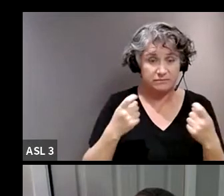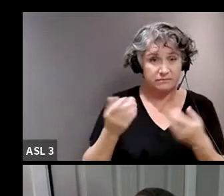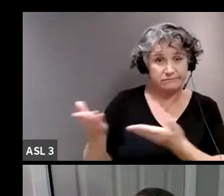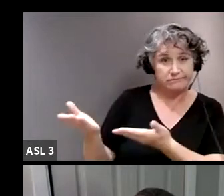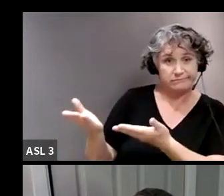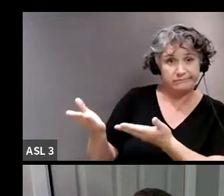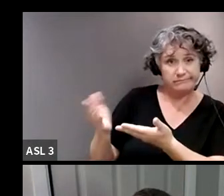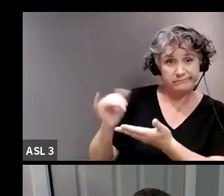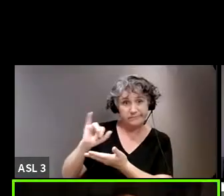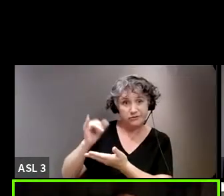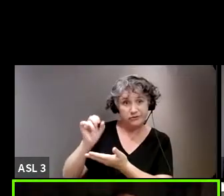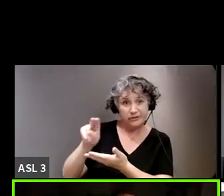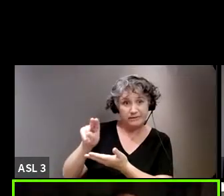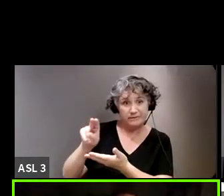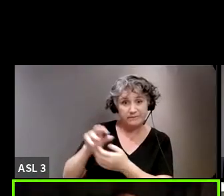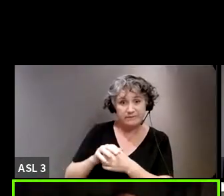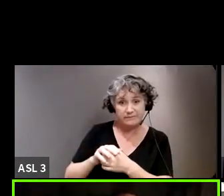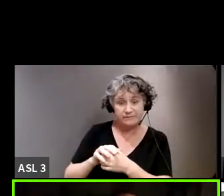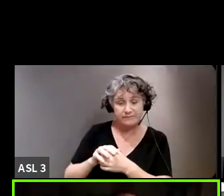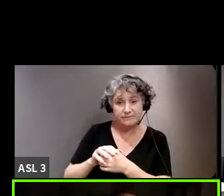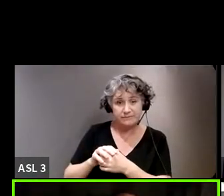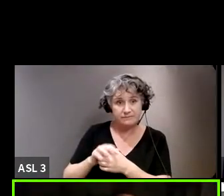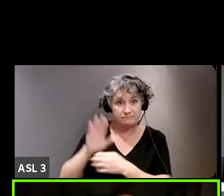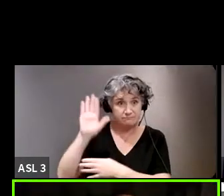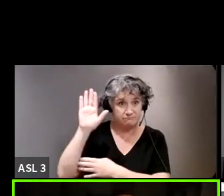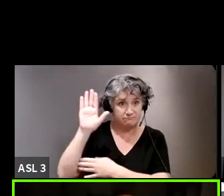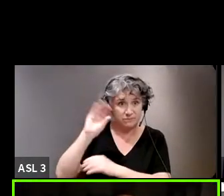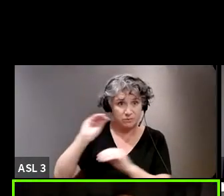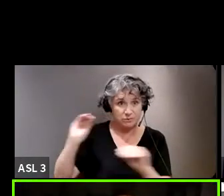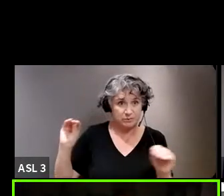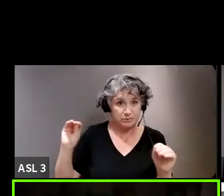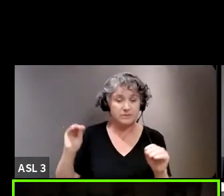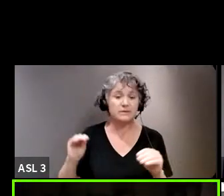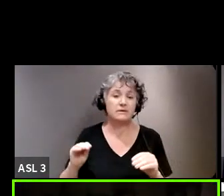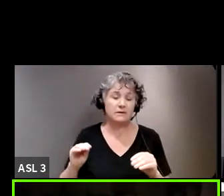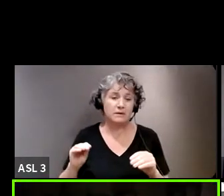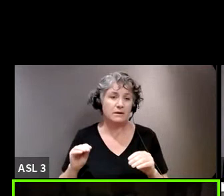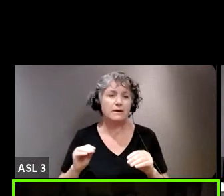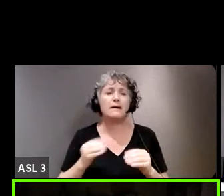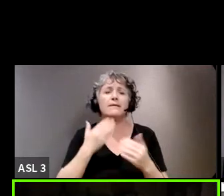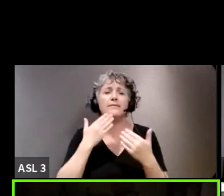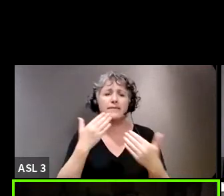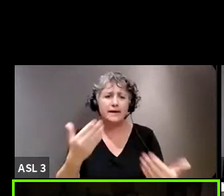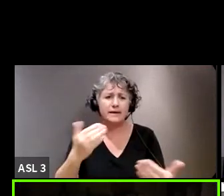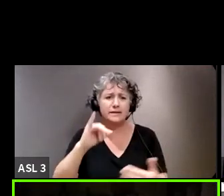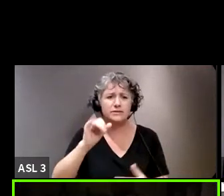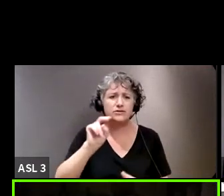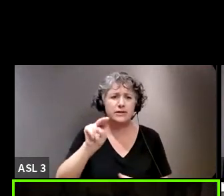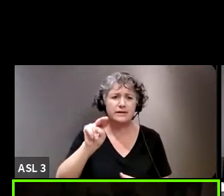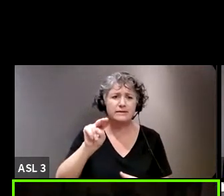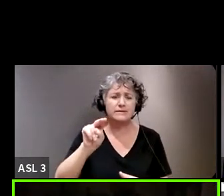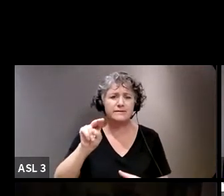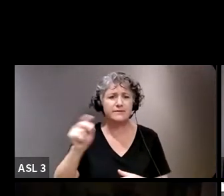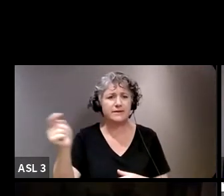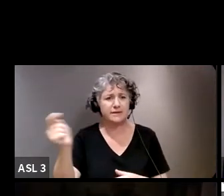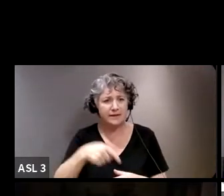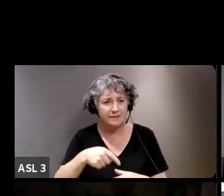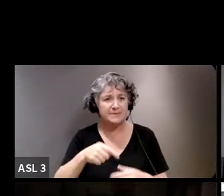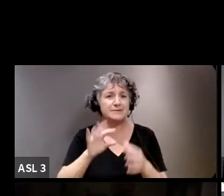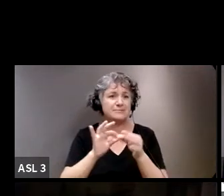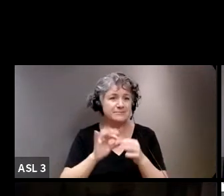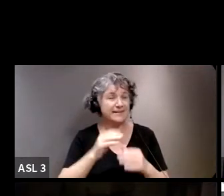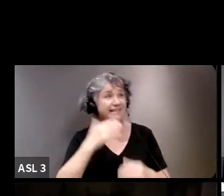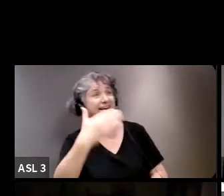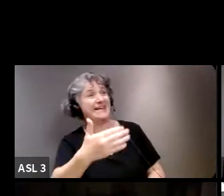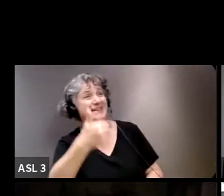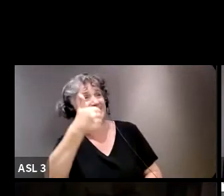jen raised i'm not seeing any hands up now so thank you thank you jen for coming and taking the time